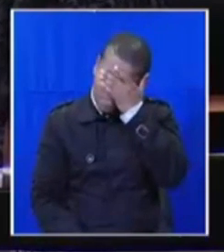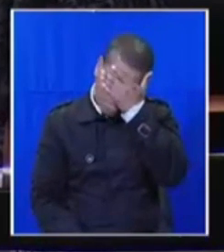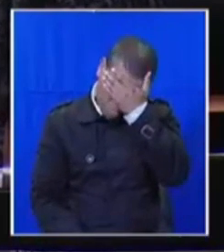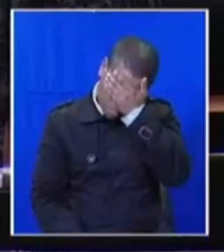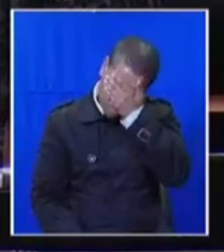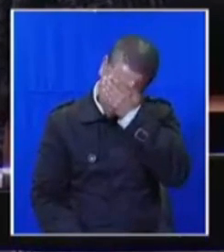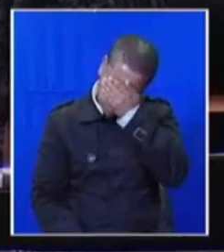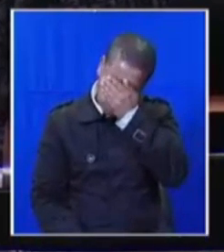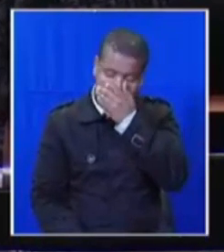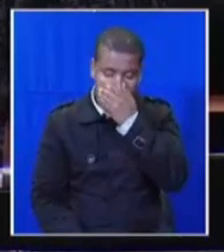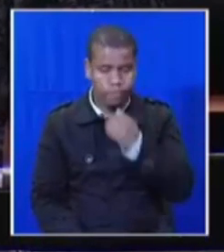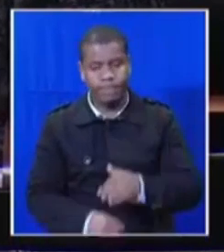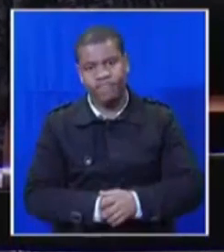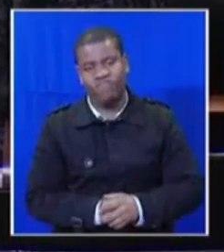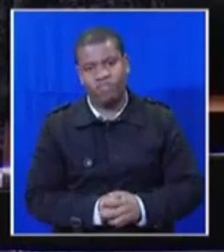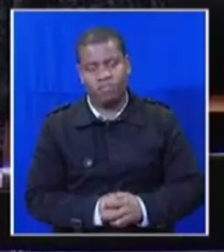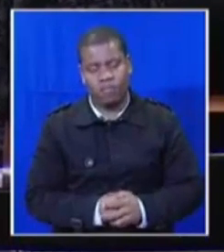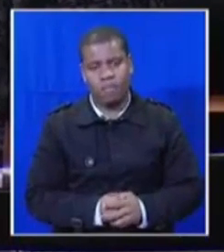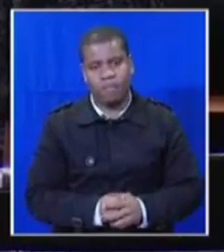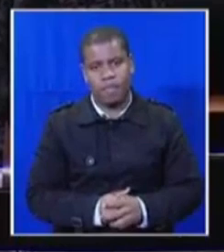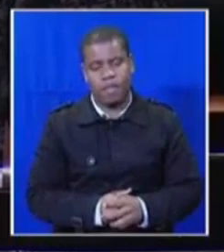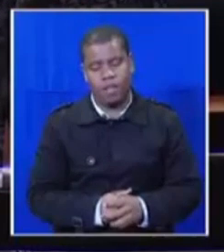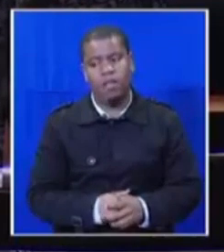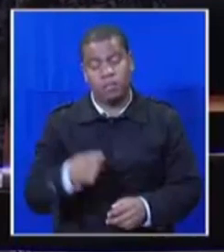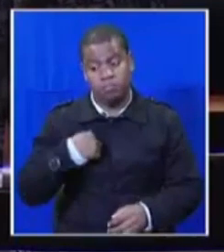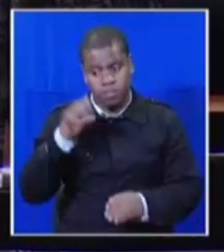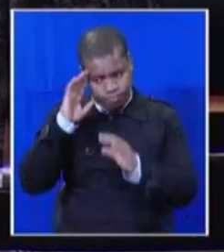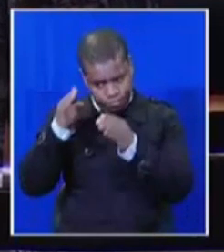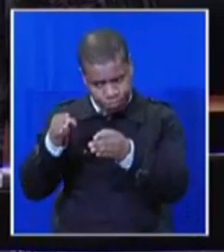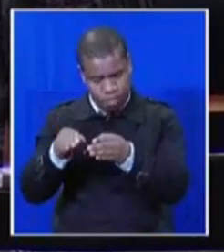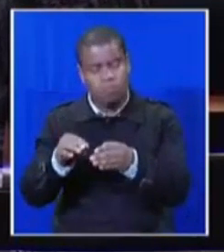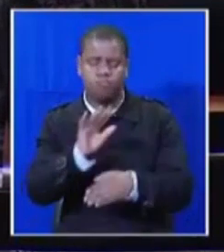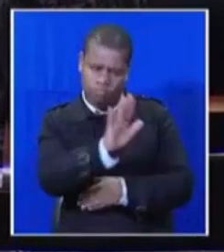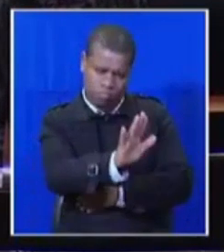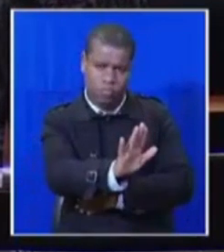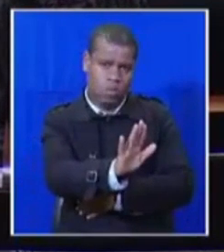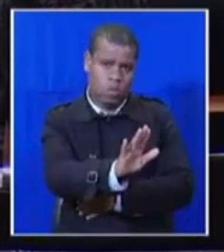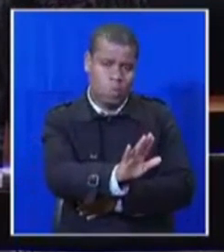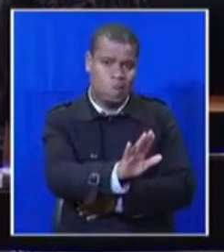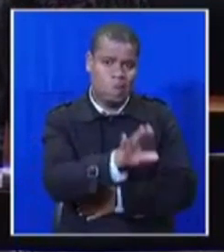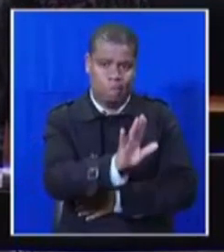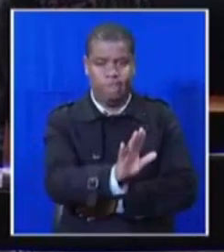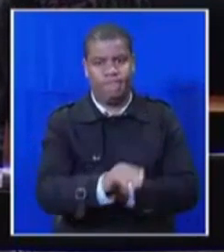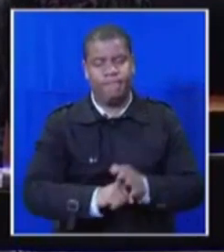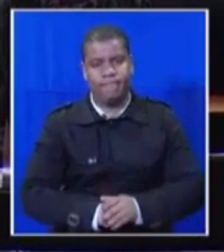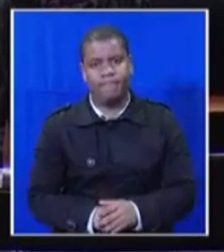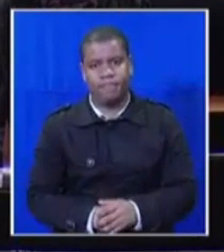Honorable member, please let me finish with honorable. I'll recognize you.